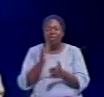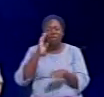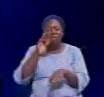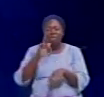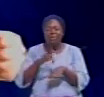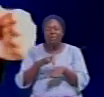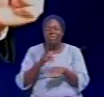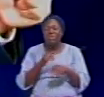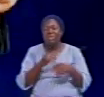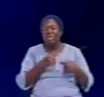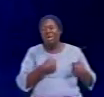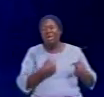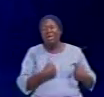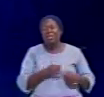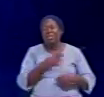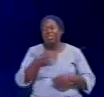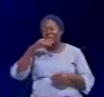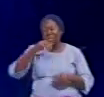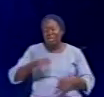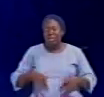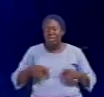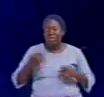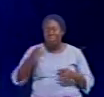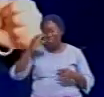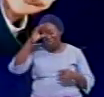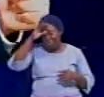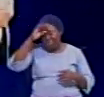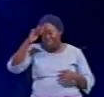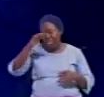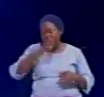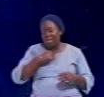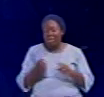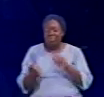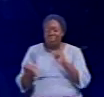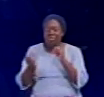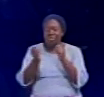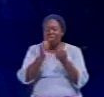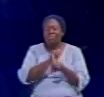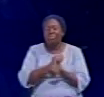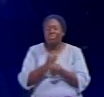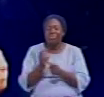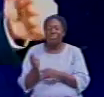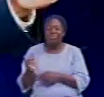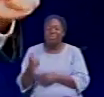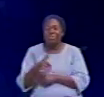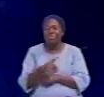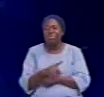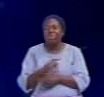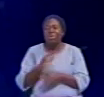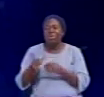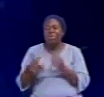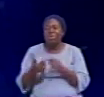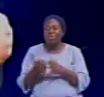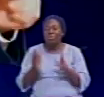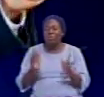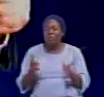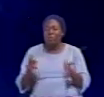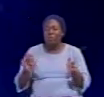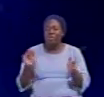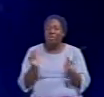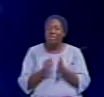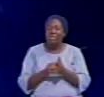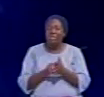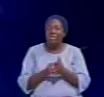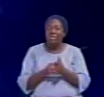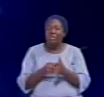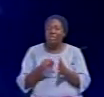hearts and lives of men and transform them. That all those who are logged in, all those who are